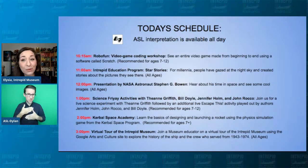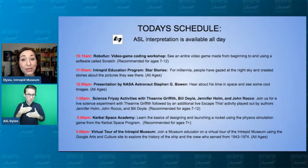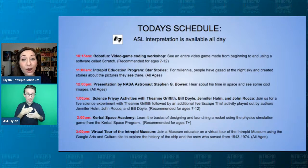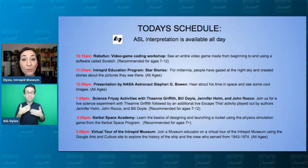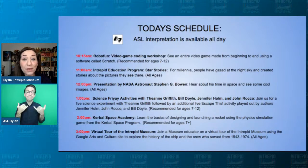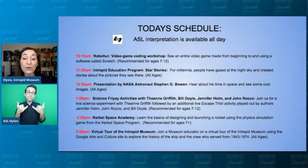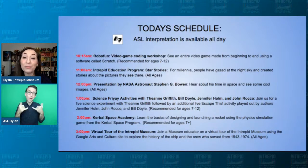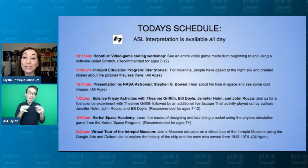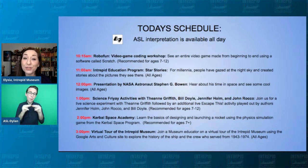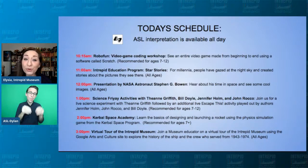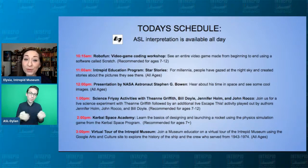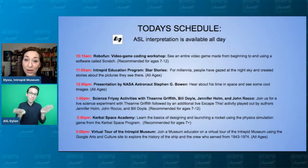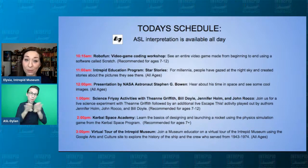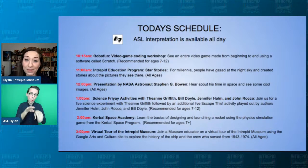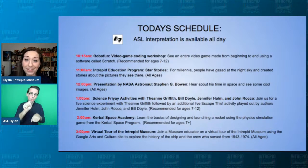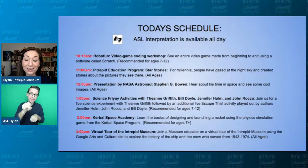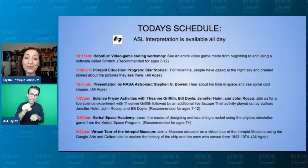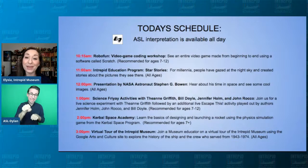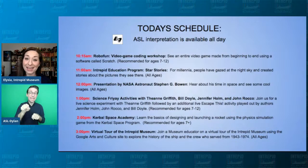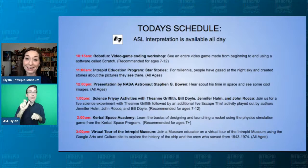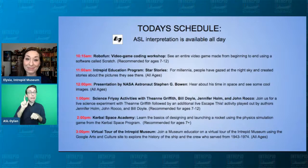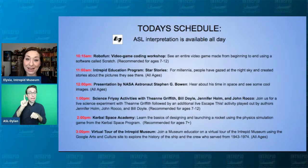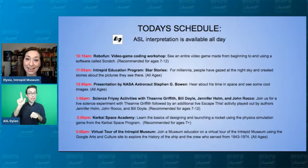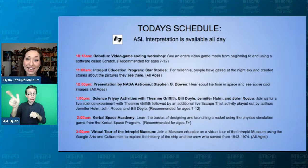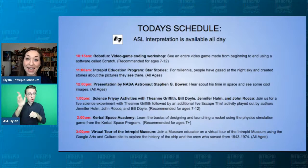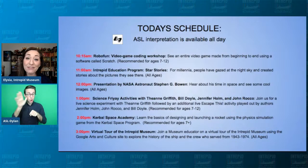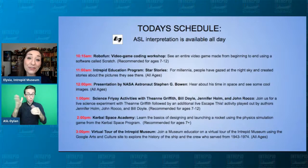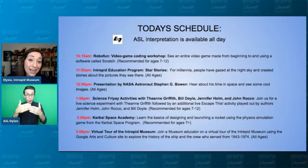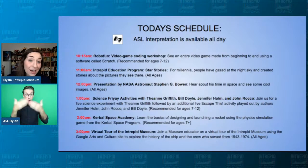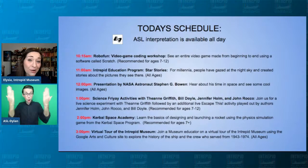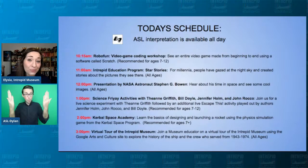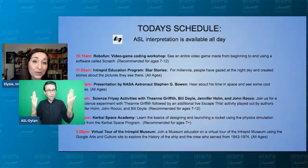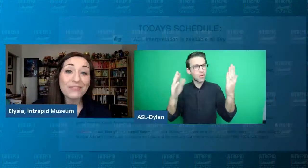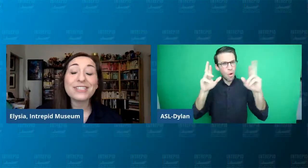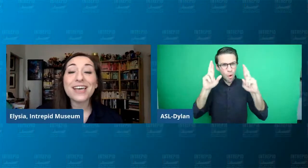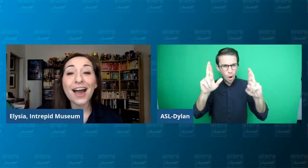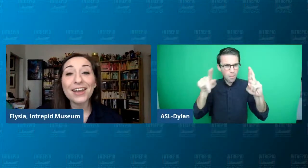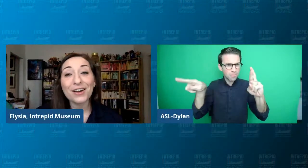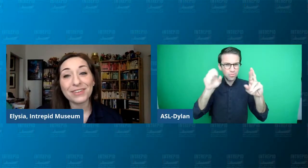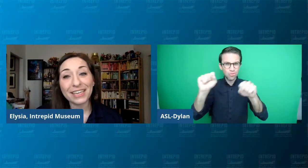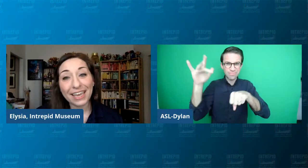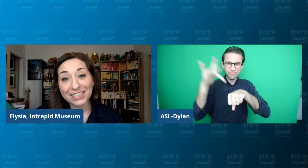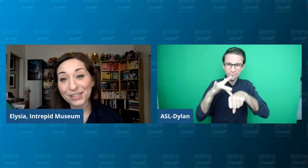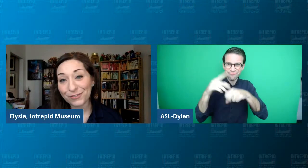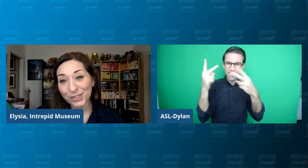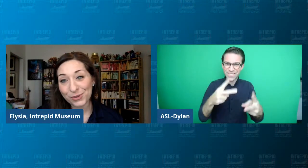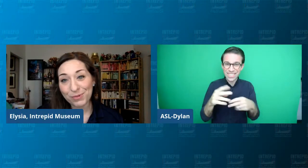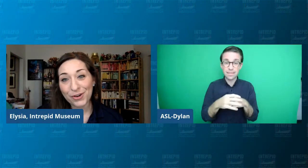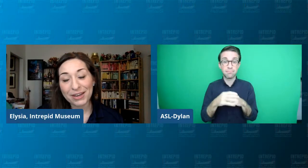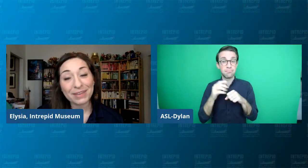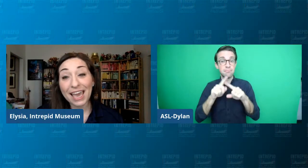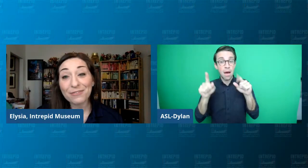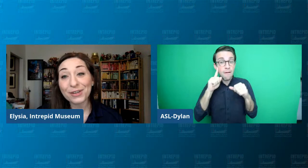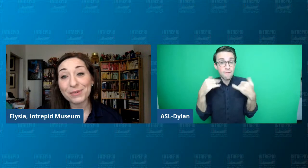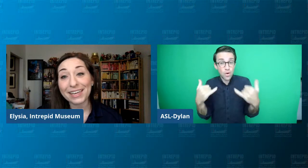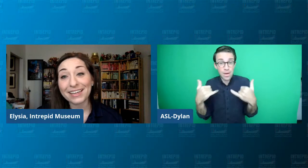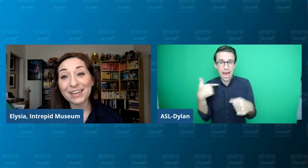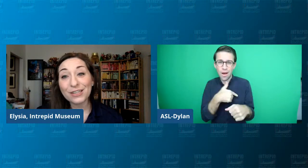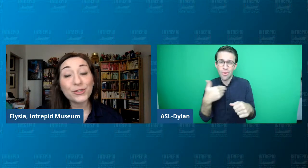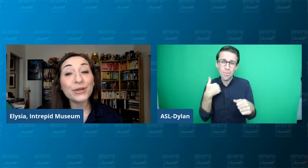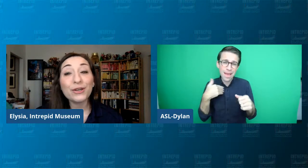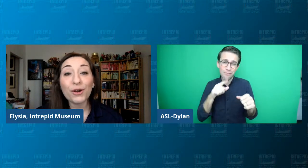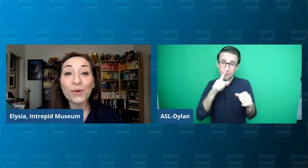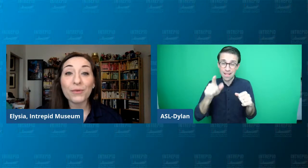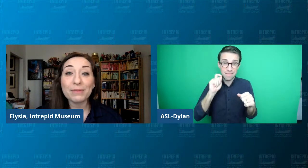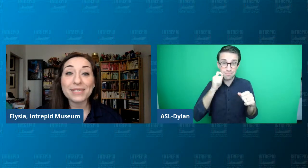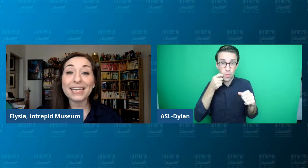right now, we hope that when we do reopen, you can come by. And for now, we have a ton of engaging virtual programming every week.